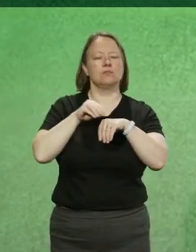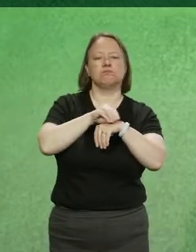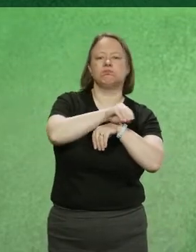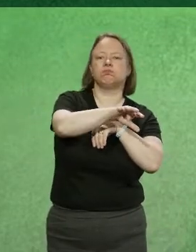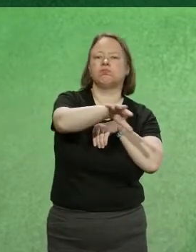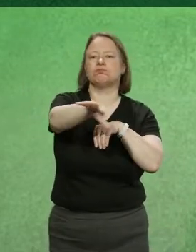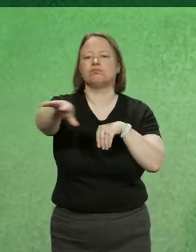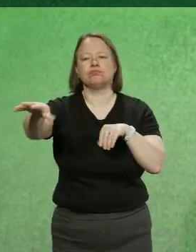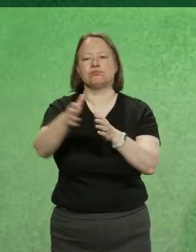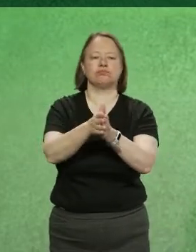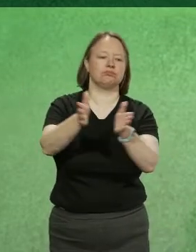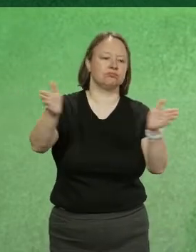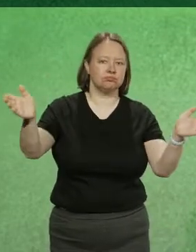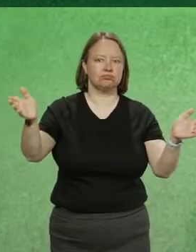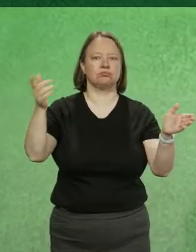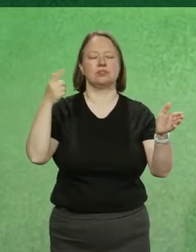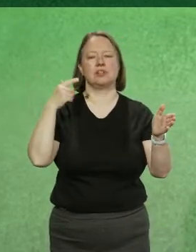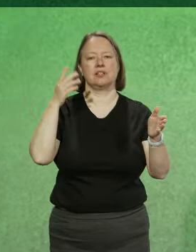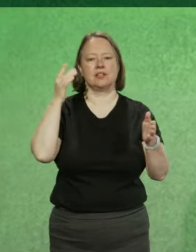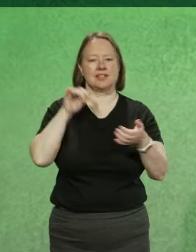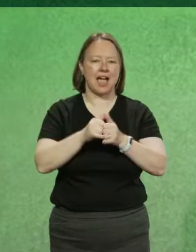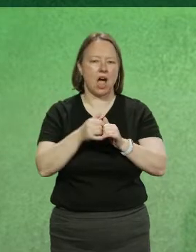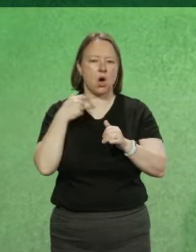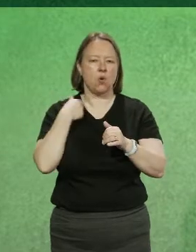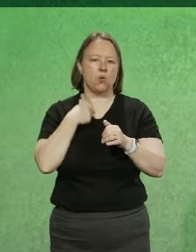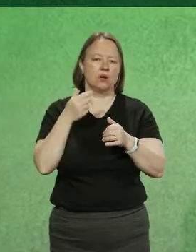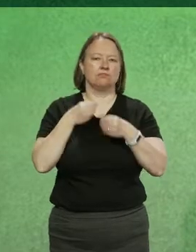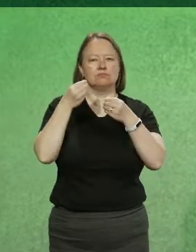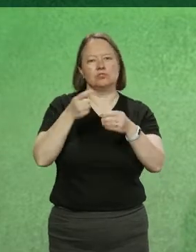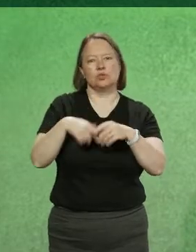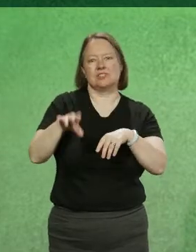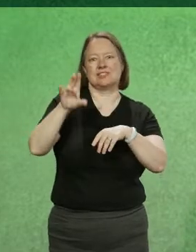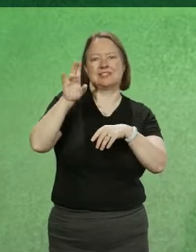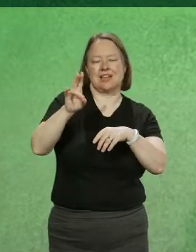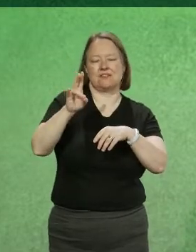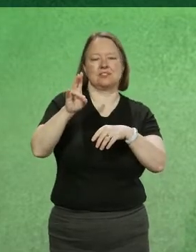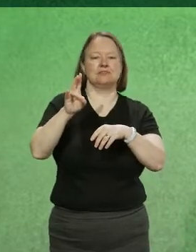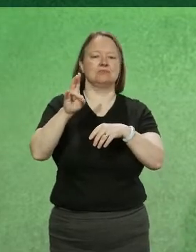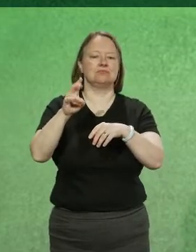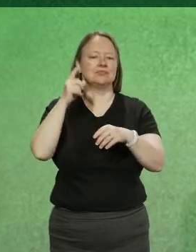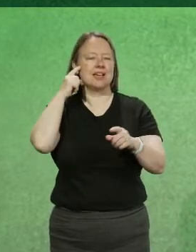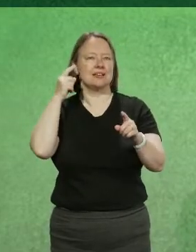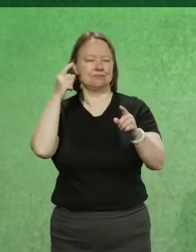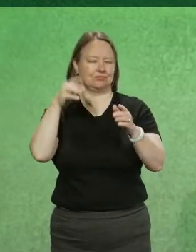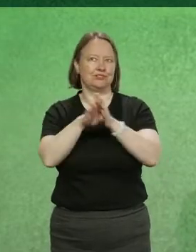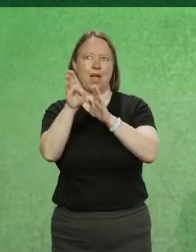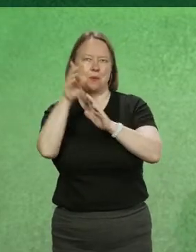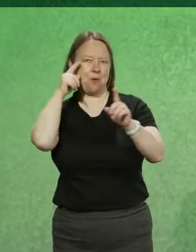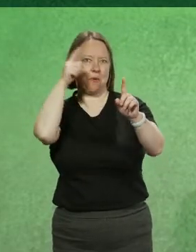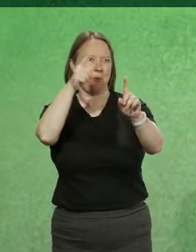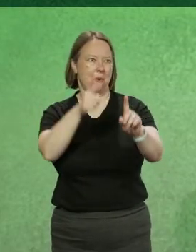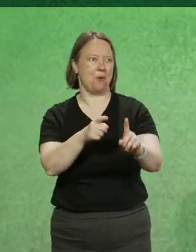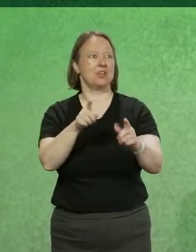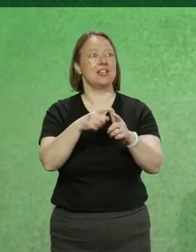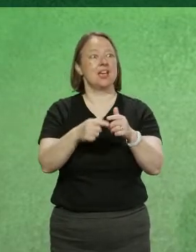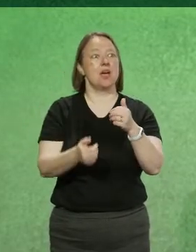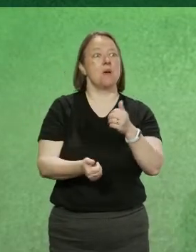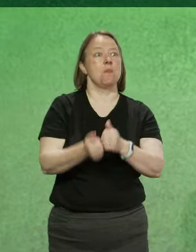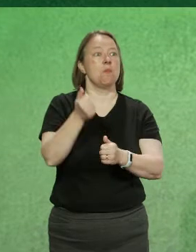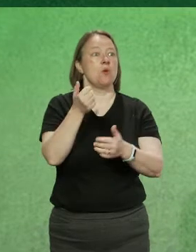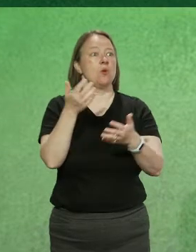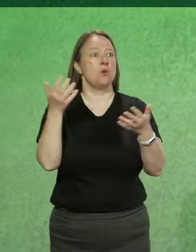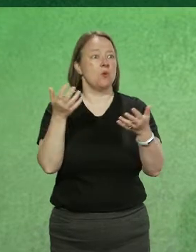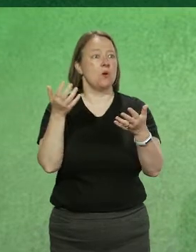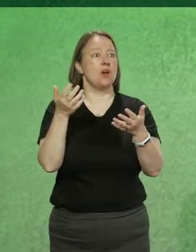wider spectrum, thereby contributing to 7 of the Sustainable Development Goals. And the most compelling ones are alleviating